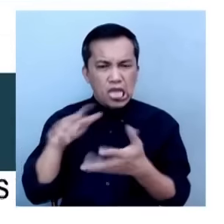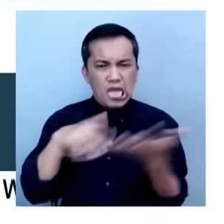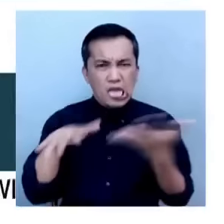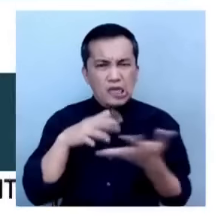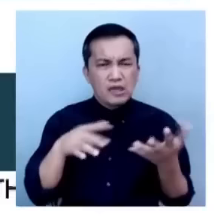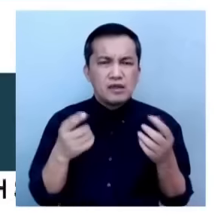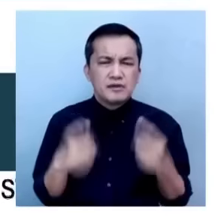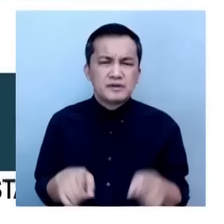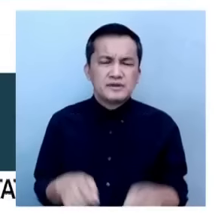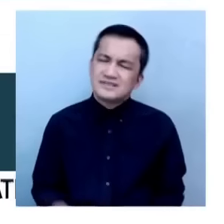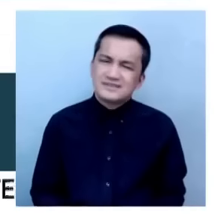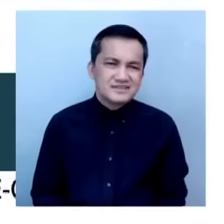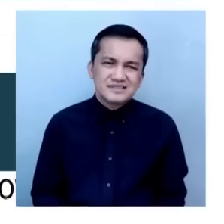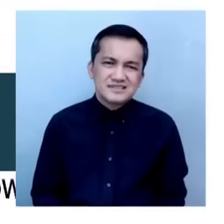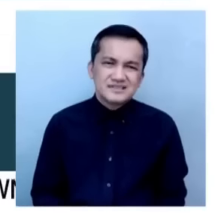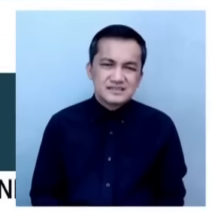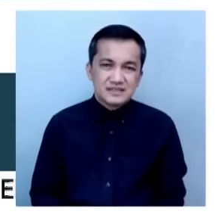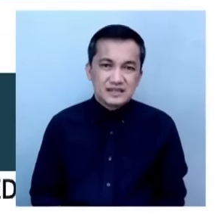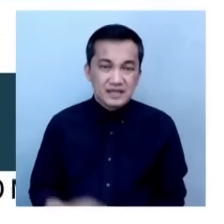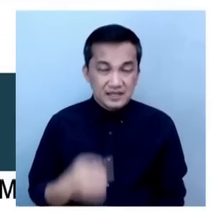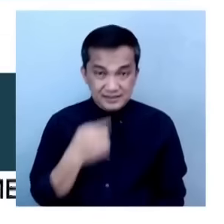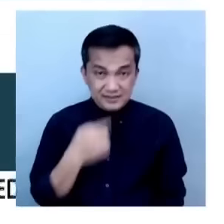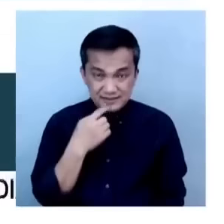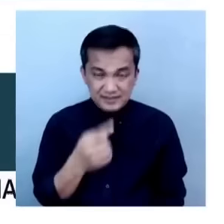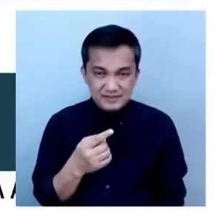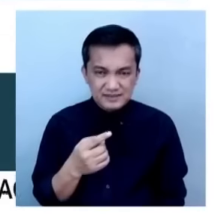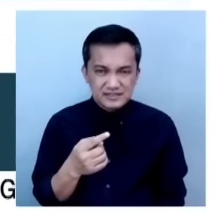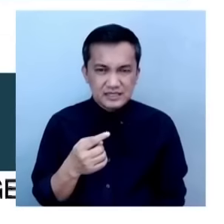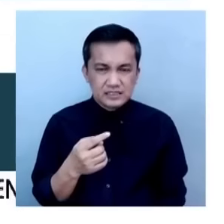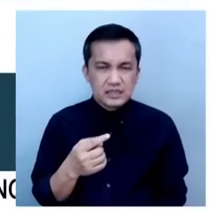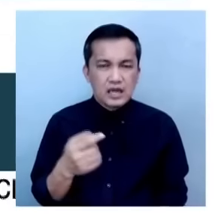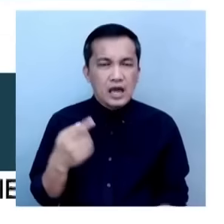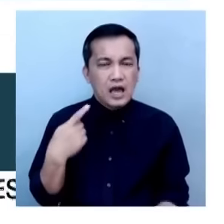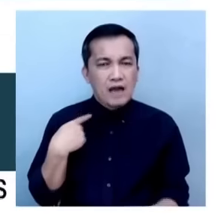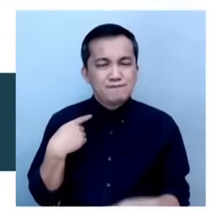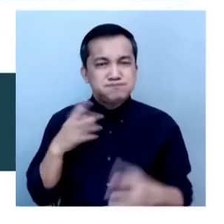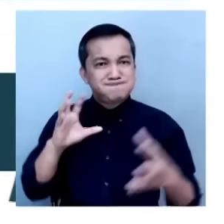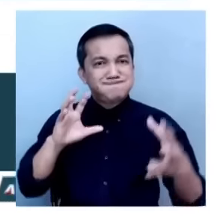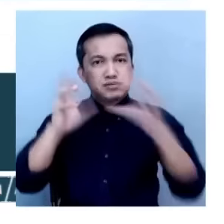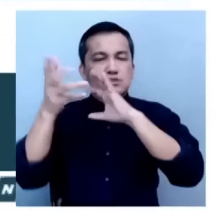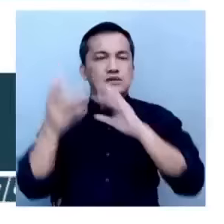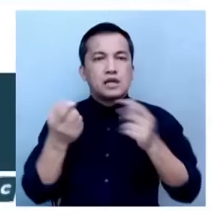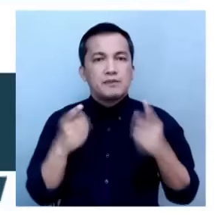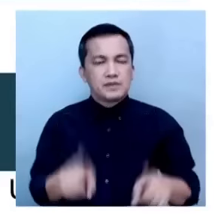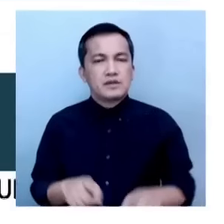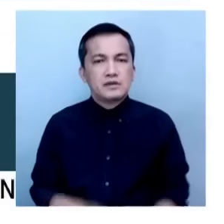happening, again, as I mentioned, hell broke loose already.